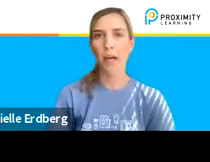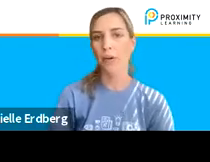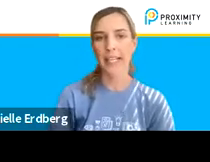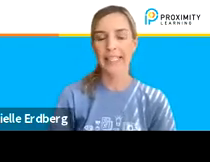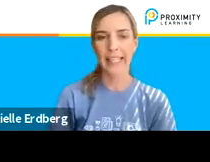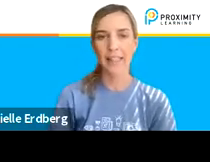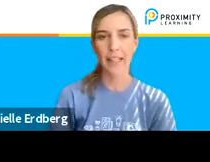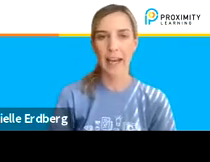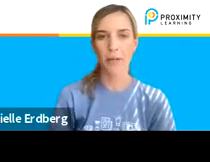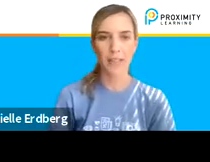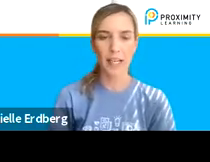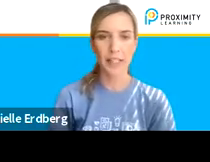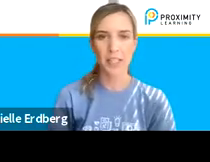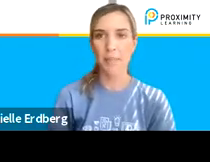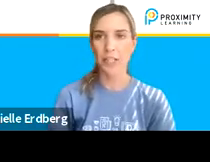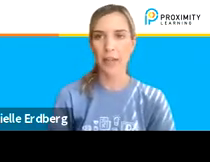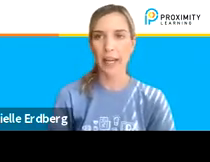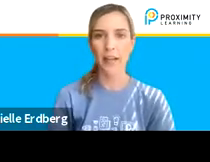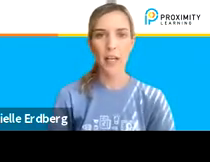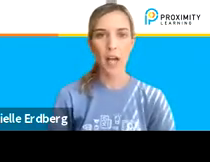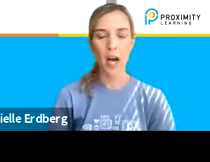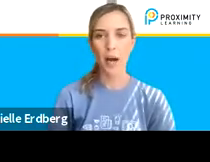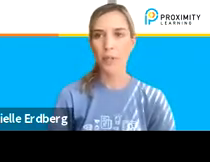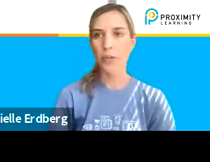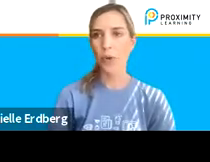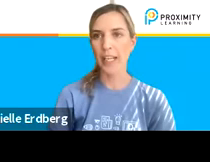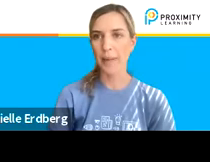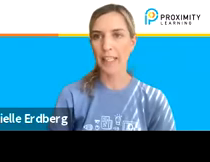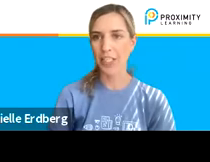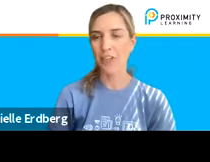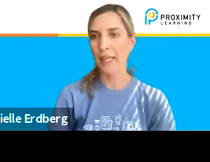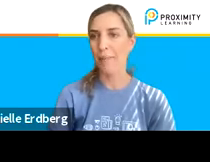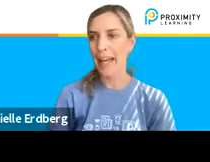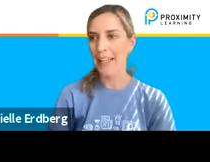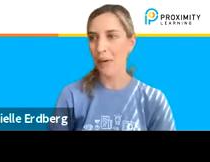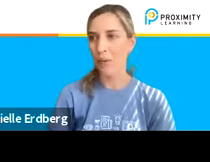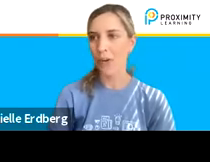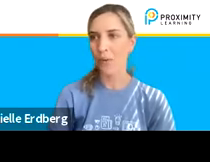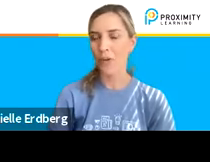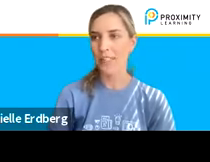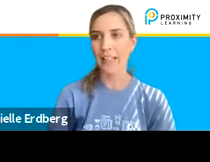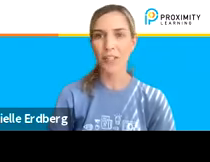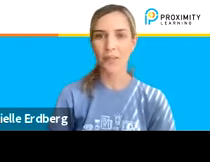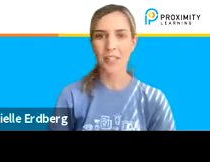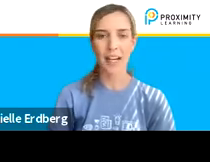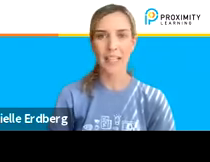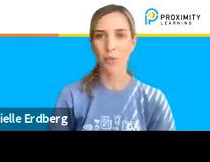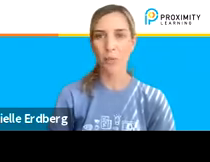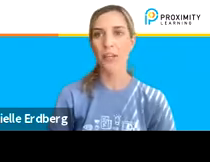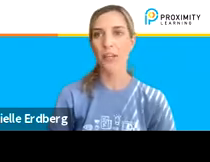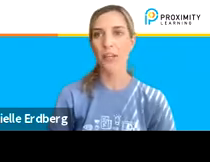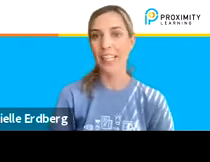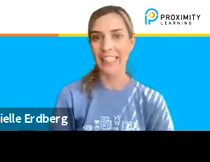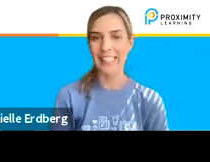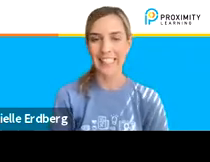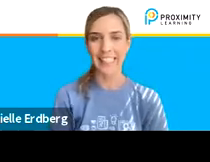how to prioritize things on our side, just to make sure that your expectations are being met, and that we're staying close in contact with